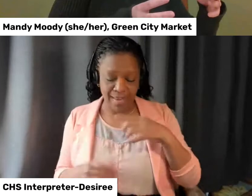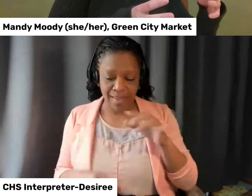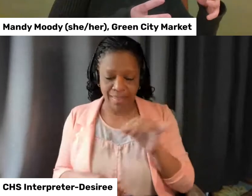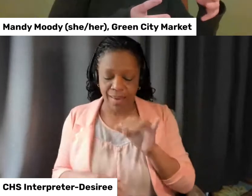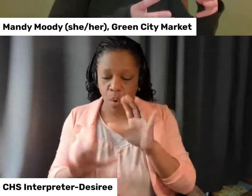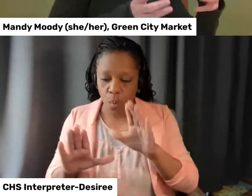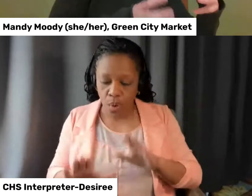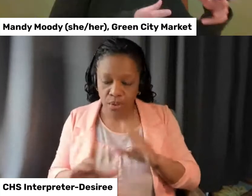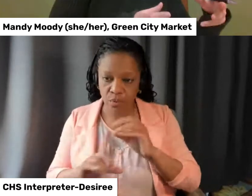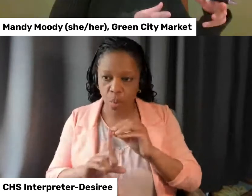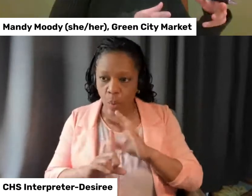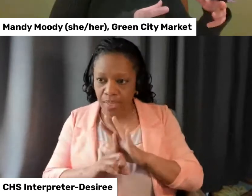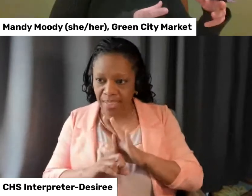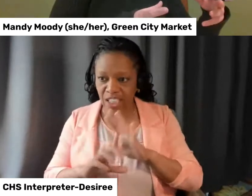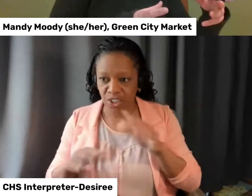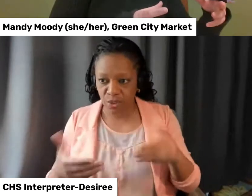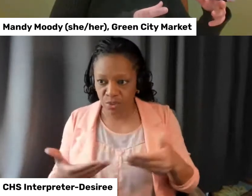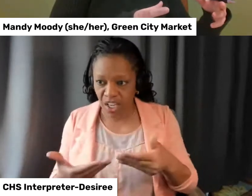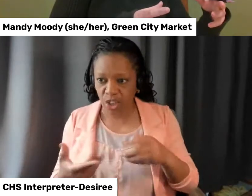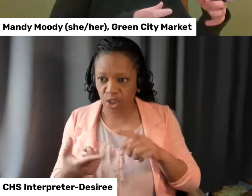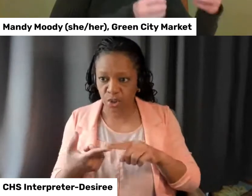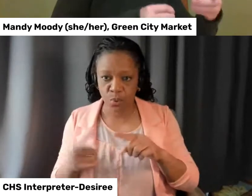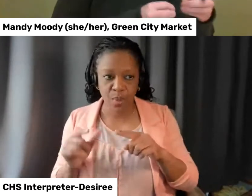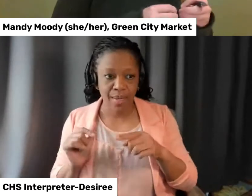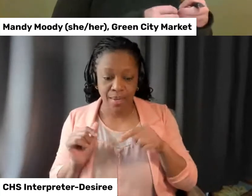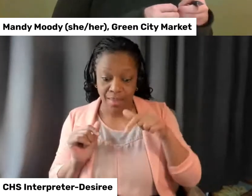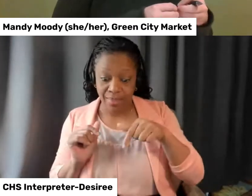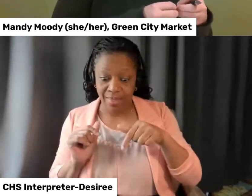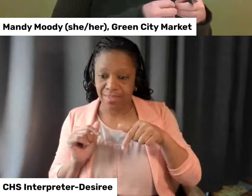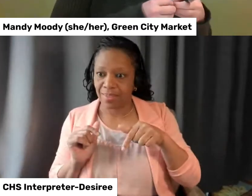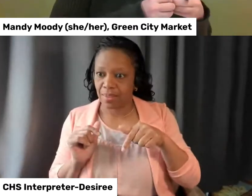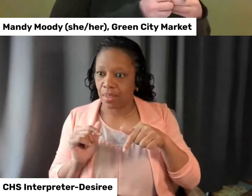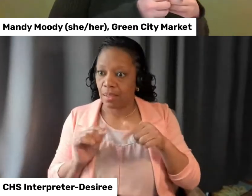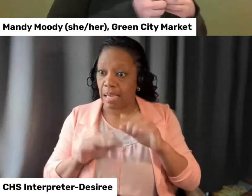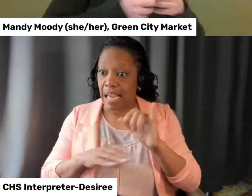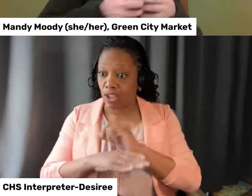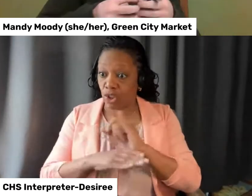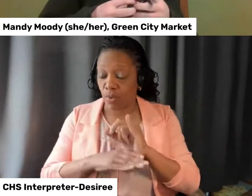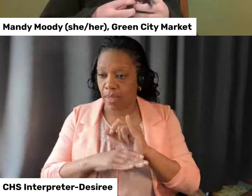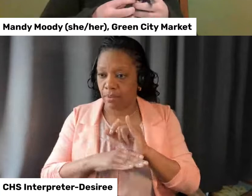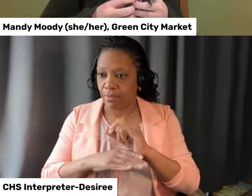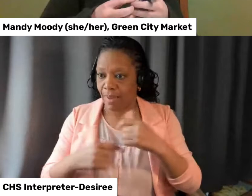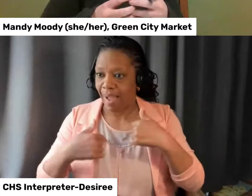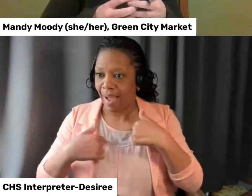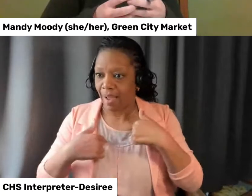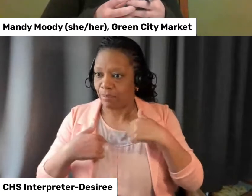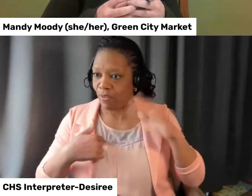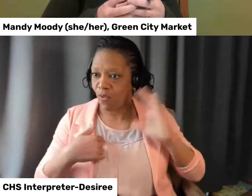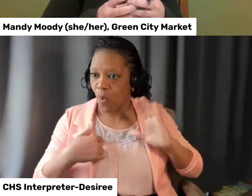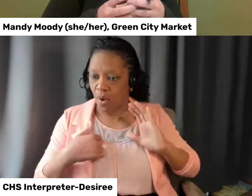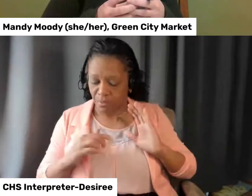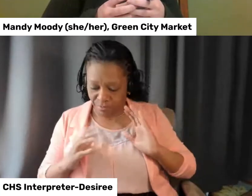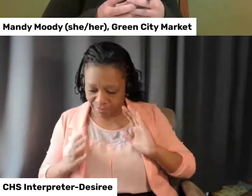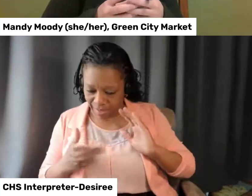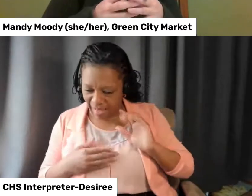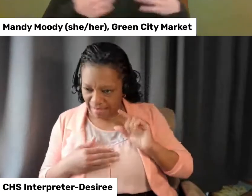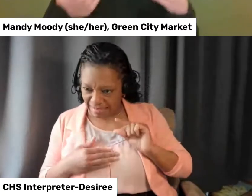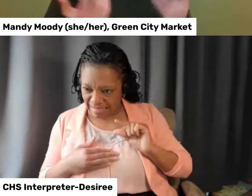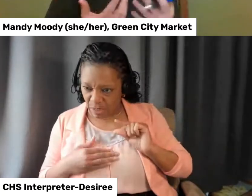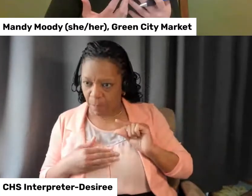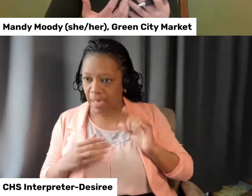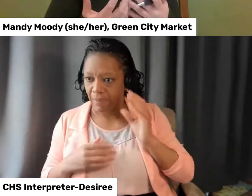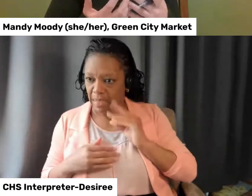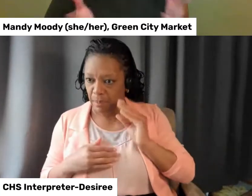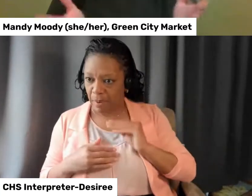orientation with somebody who came in with little experience in this direct industry. And now I see the value that Green City Market can